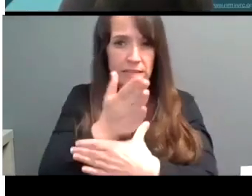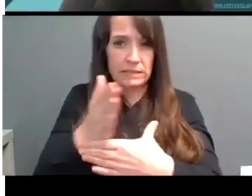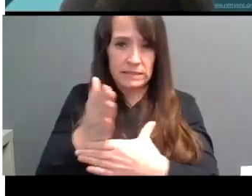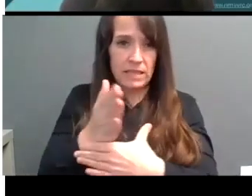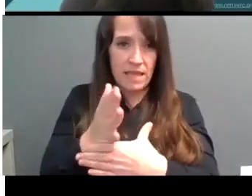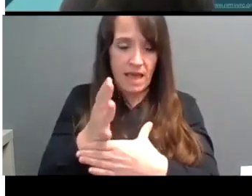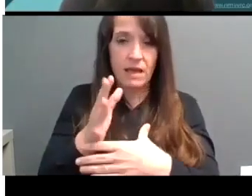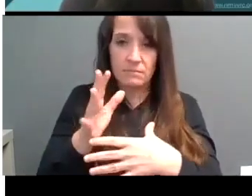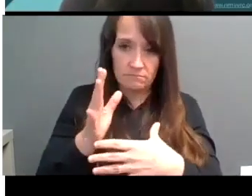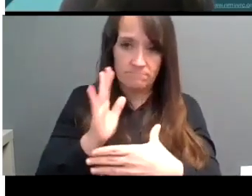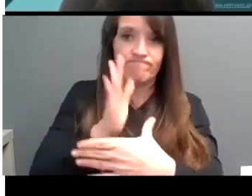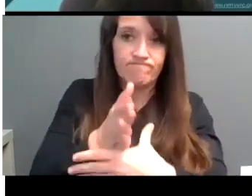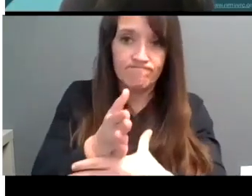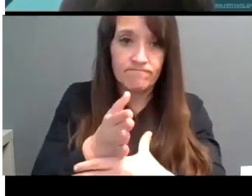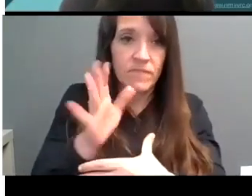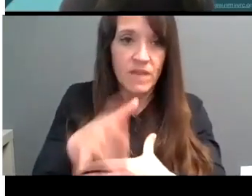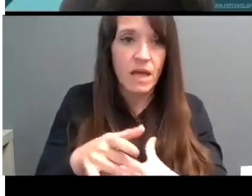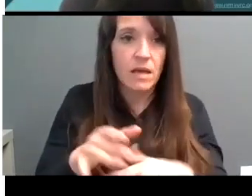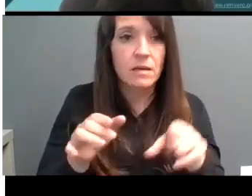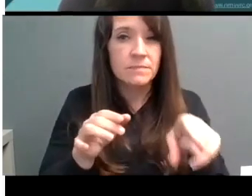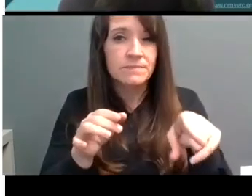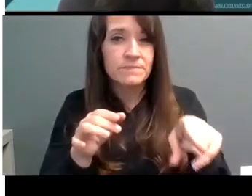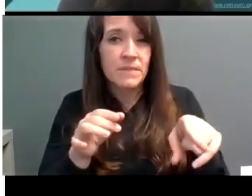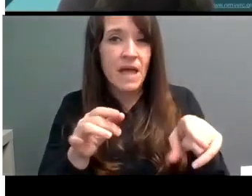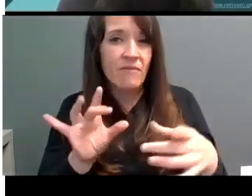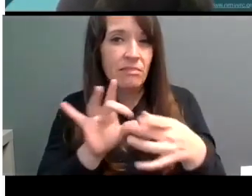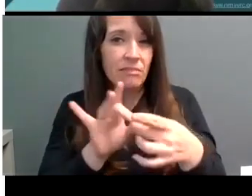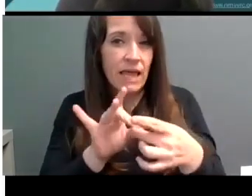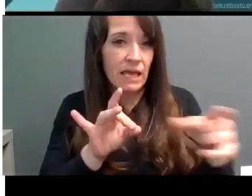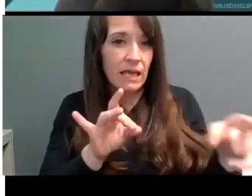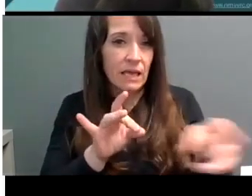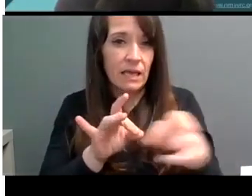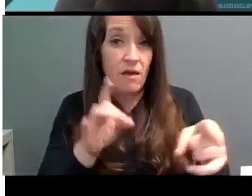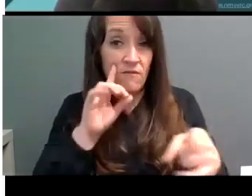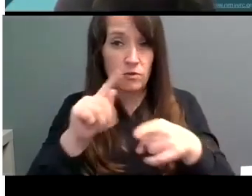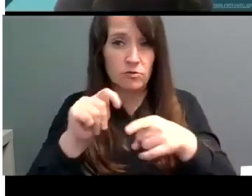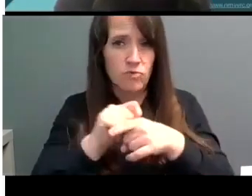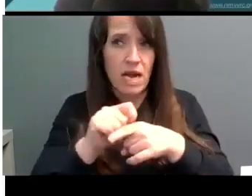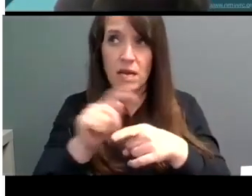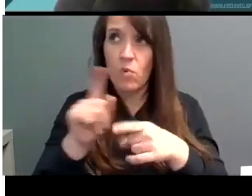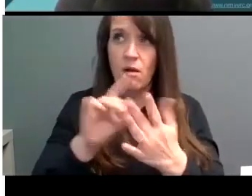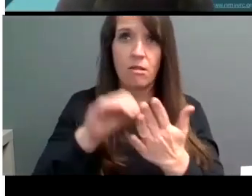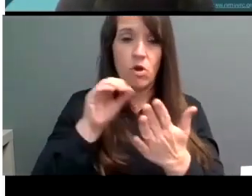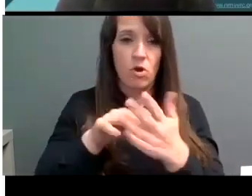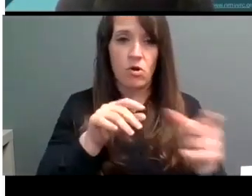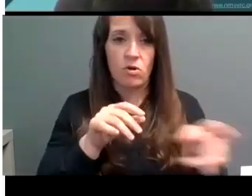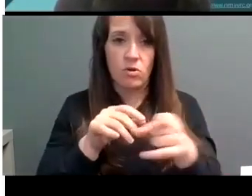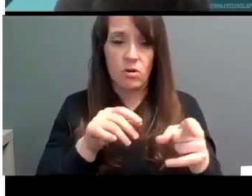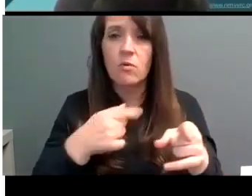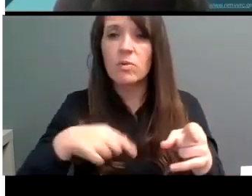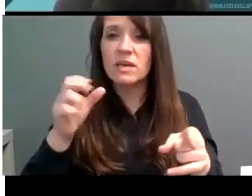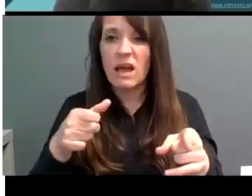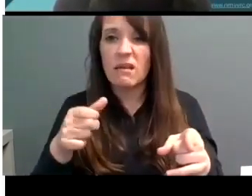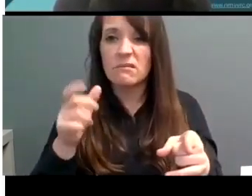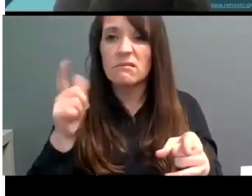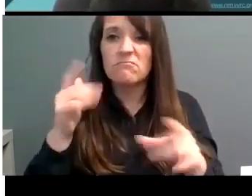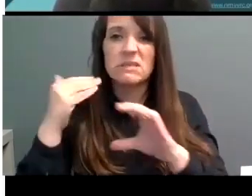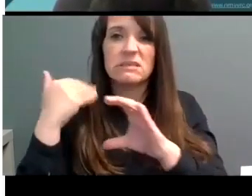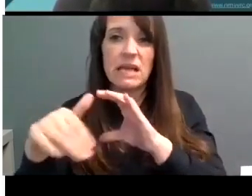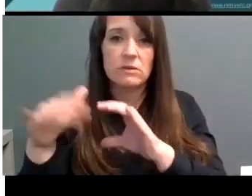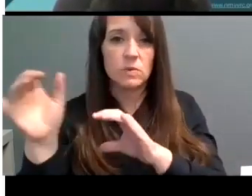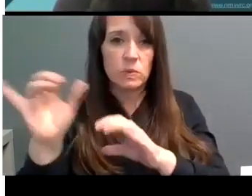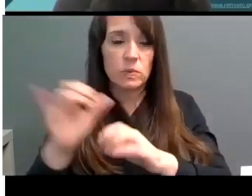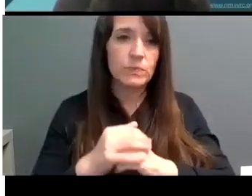different languages. We have the link down here to be able to go to the training for psychological first aid, but we can also provide that to anyone that's interested as